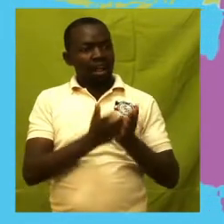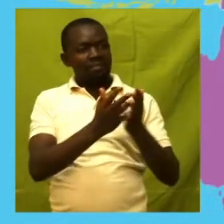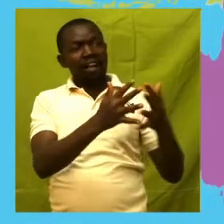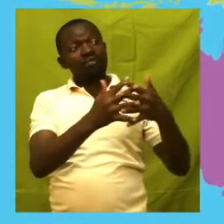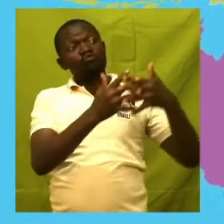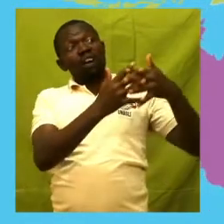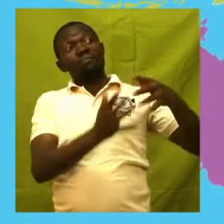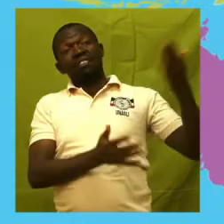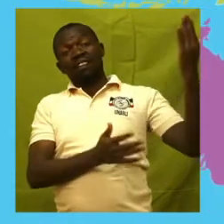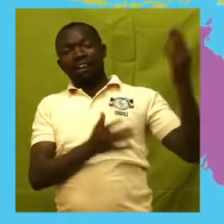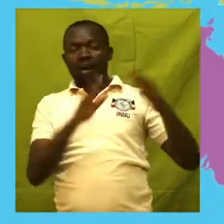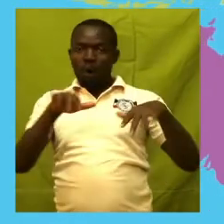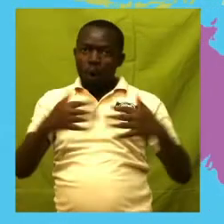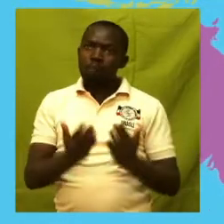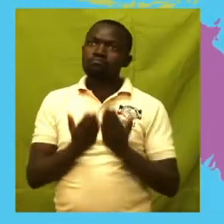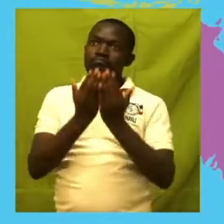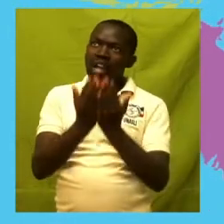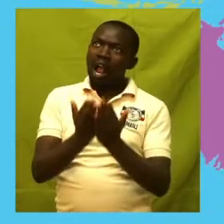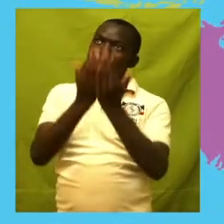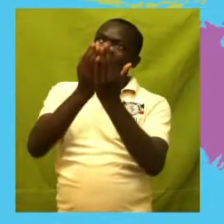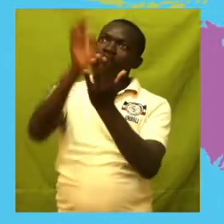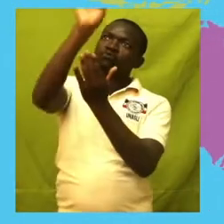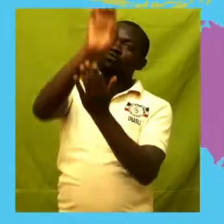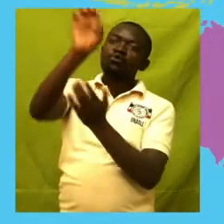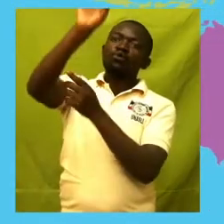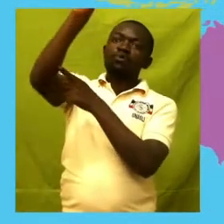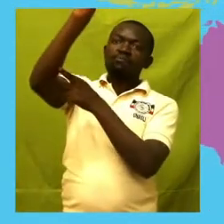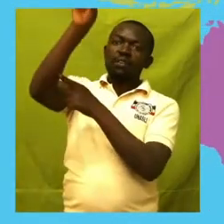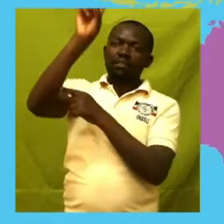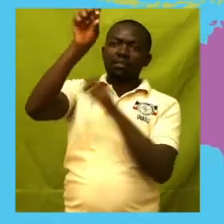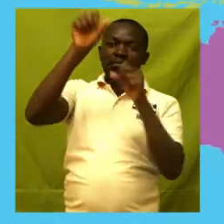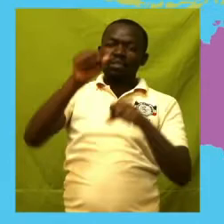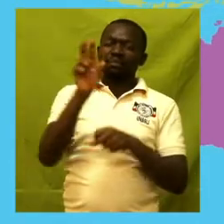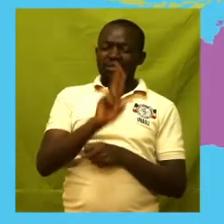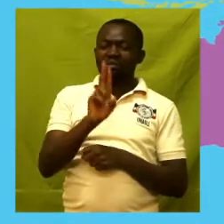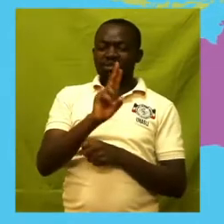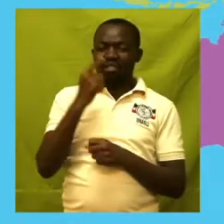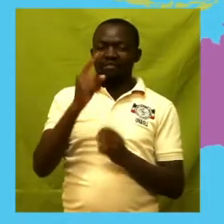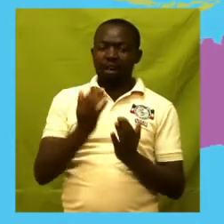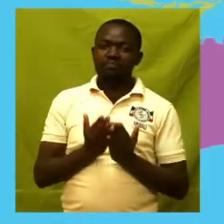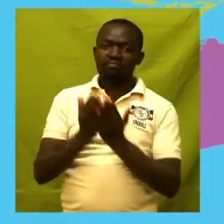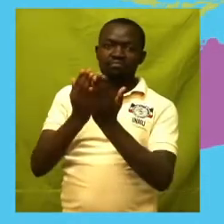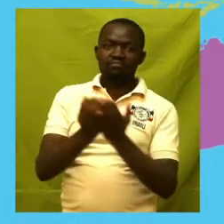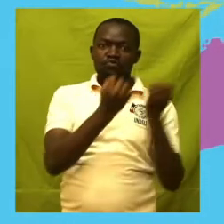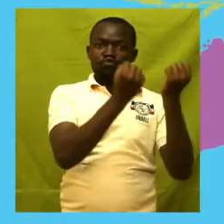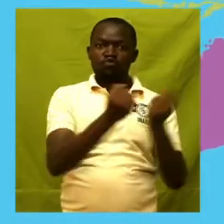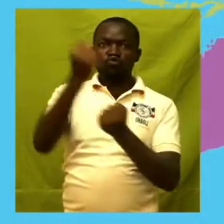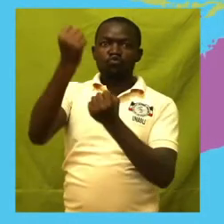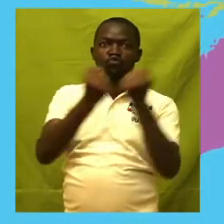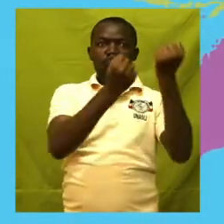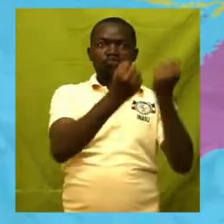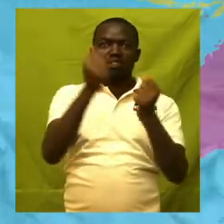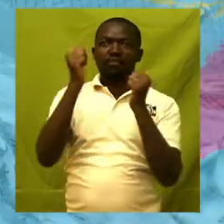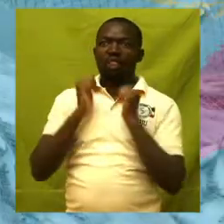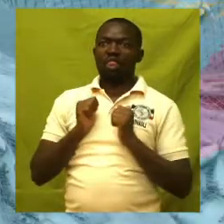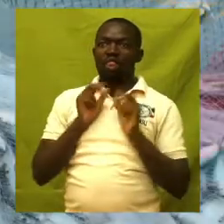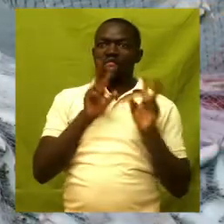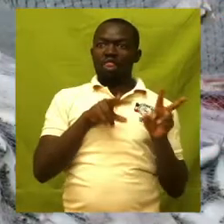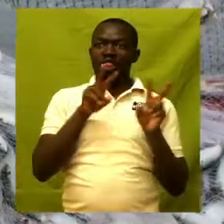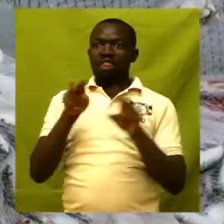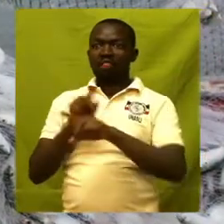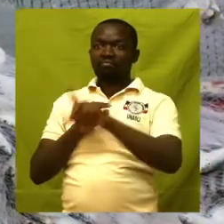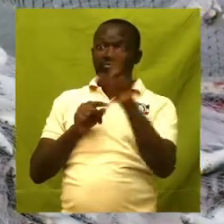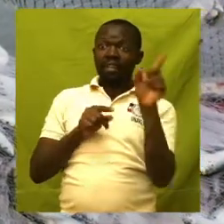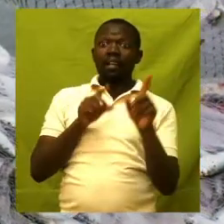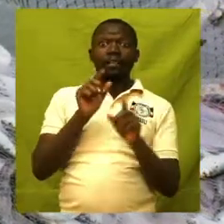or to Asia. So for transport, number 1, transport. Number 2,